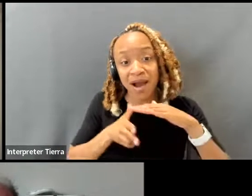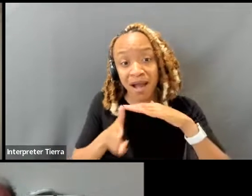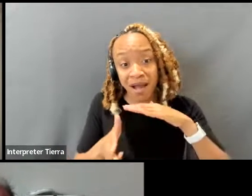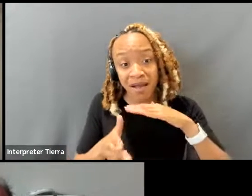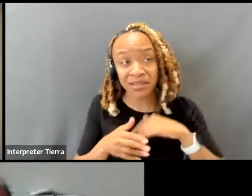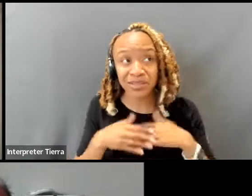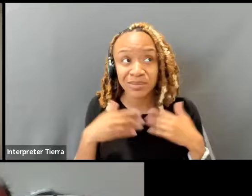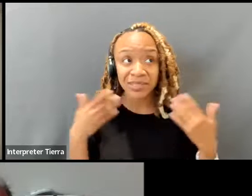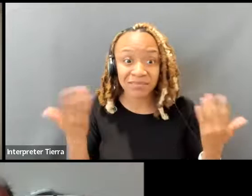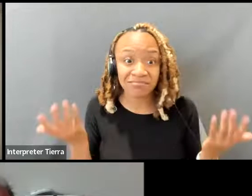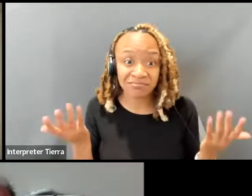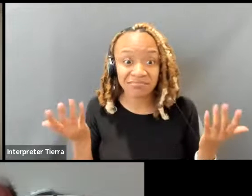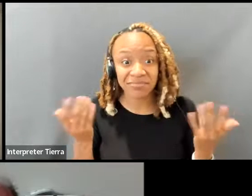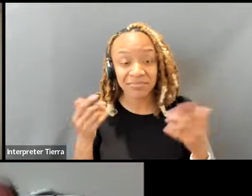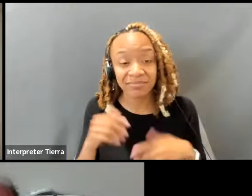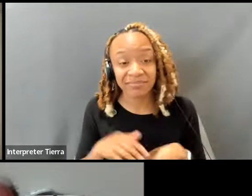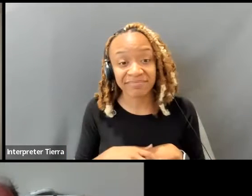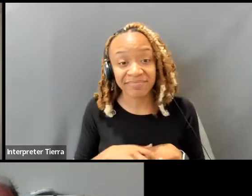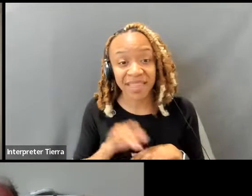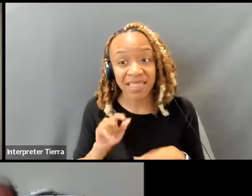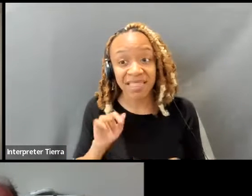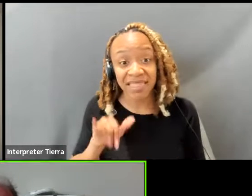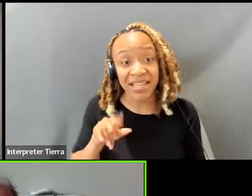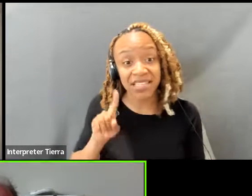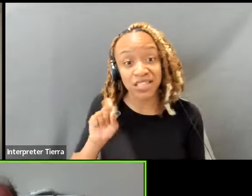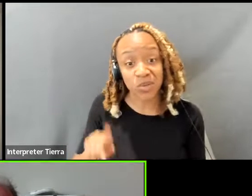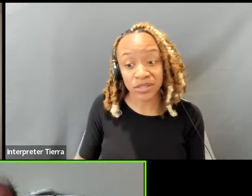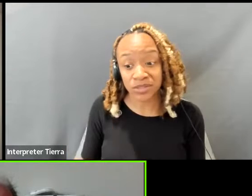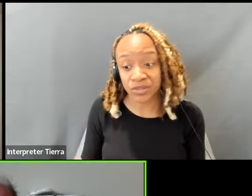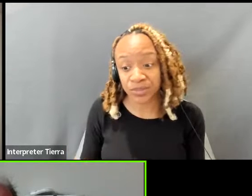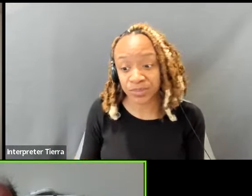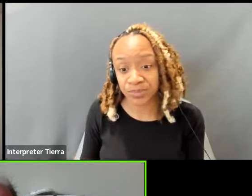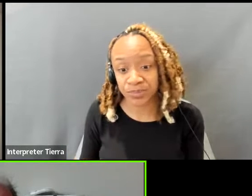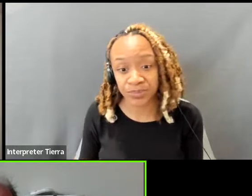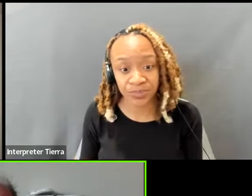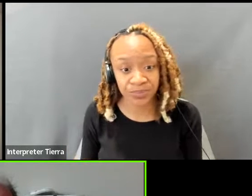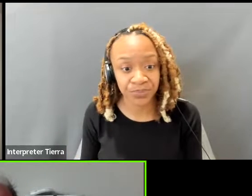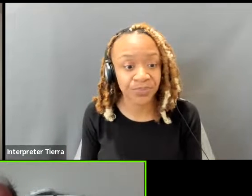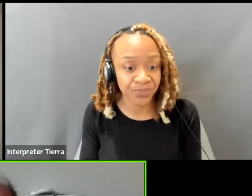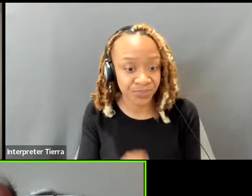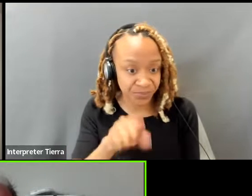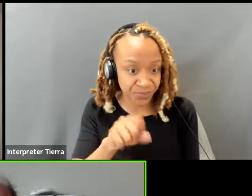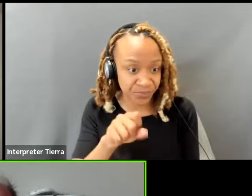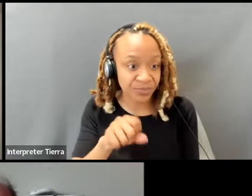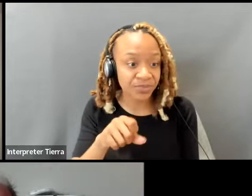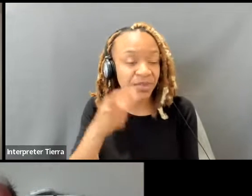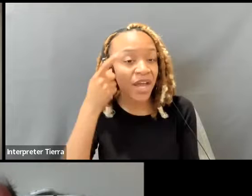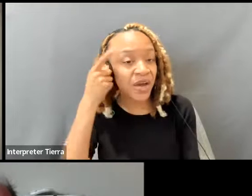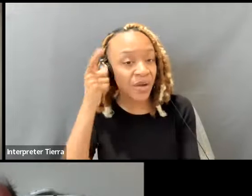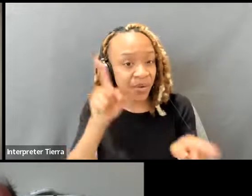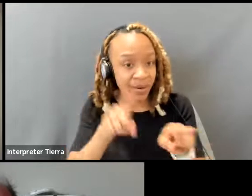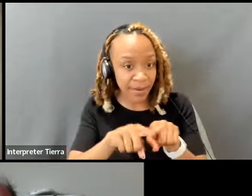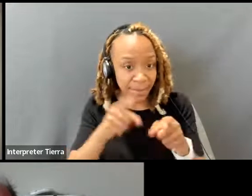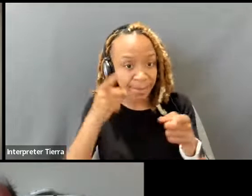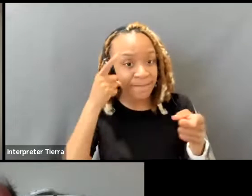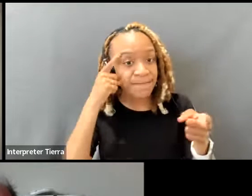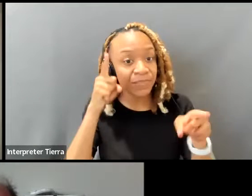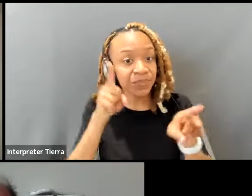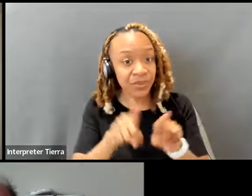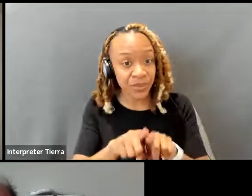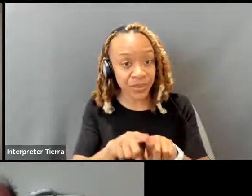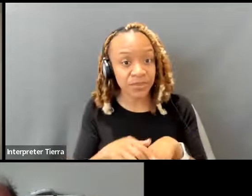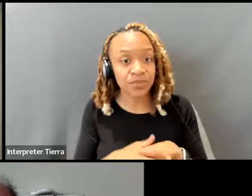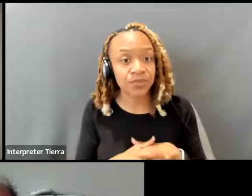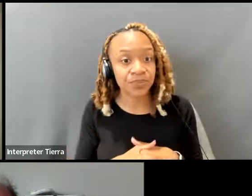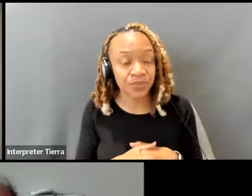That's kind of a question for us, I think. Quick And question I I think have. I agree with that completely. And I think I would be